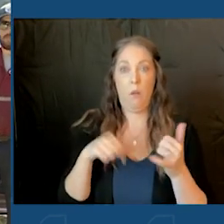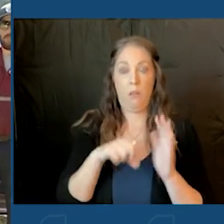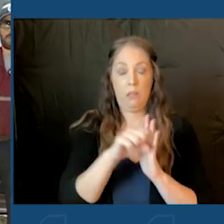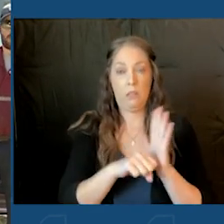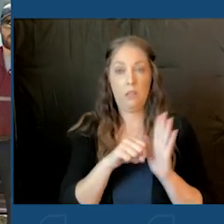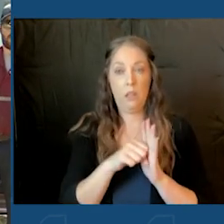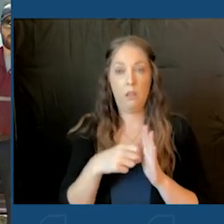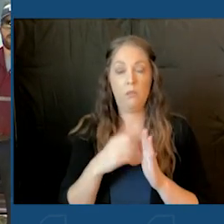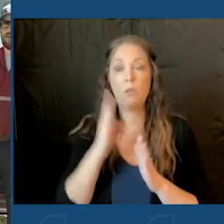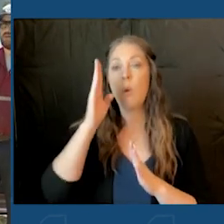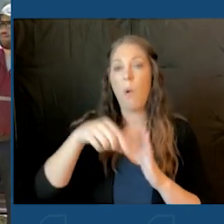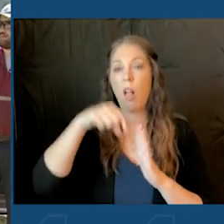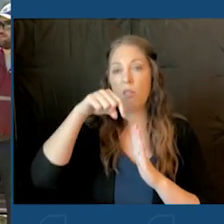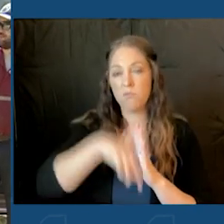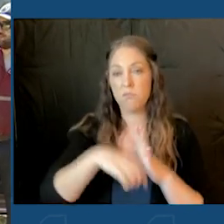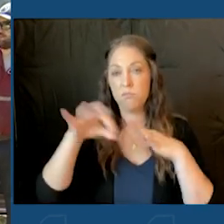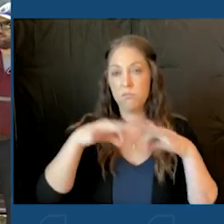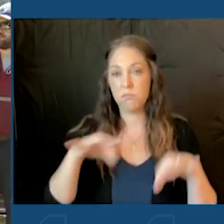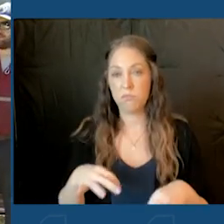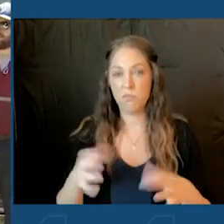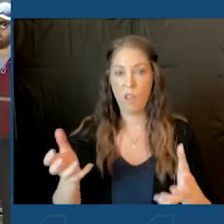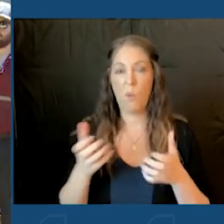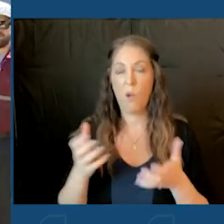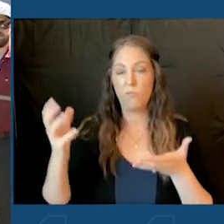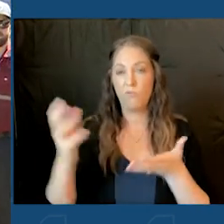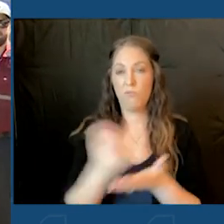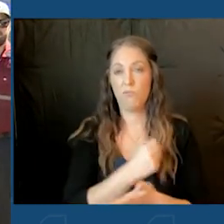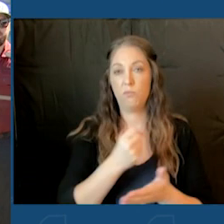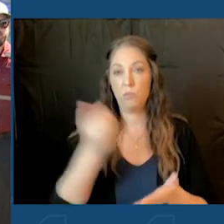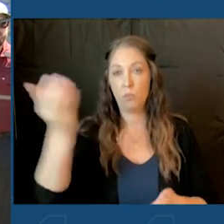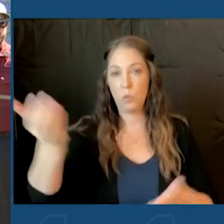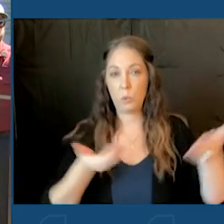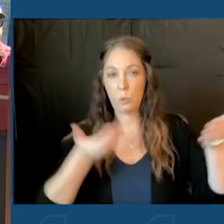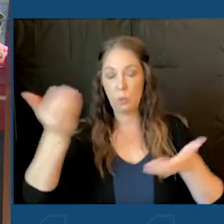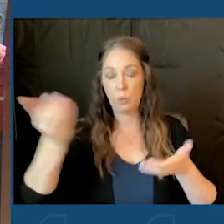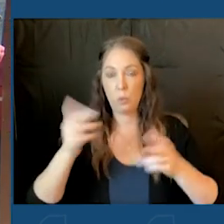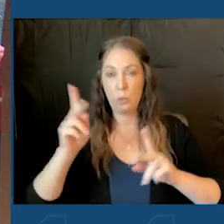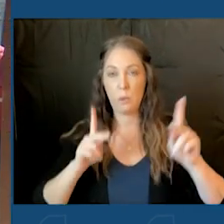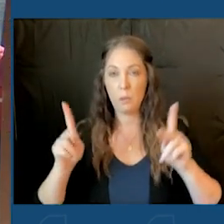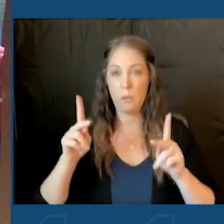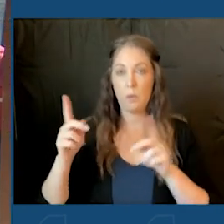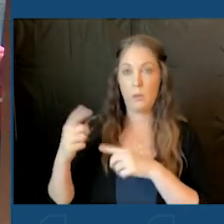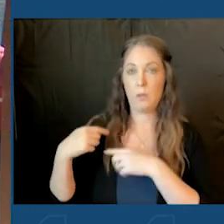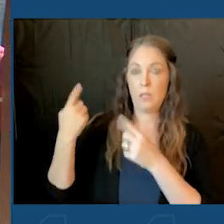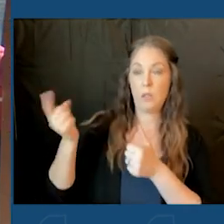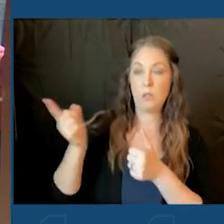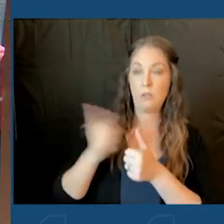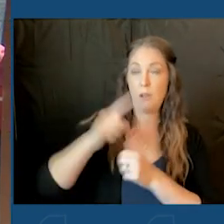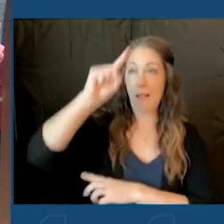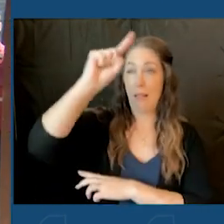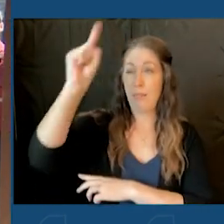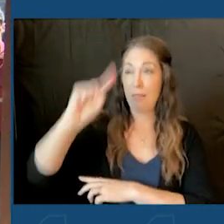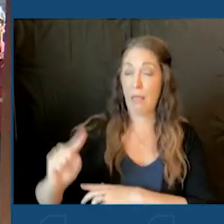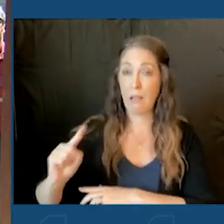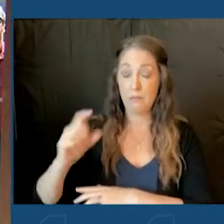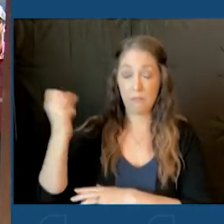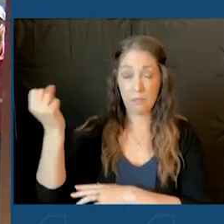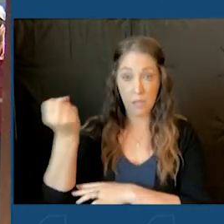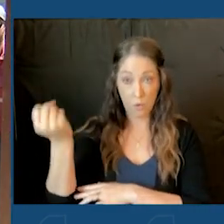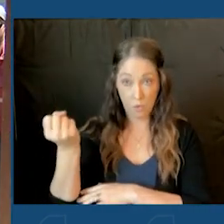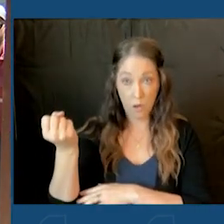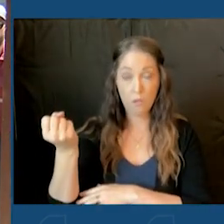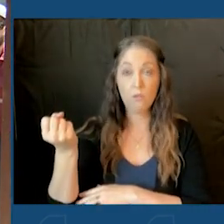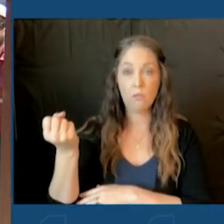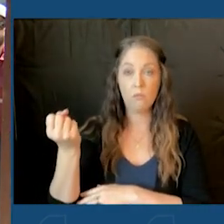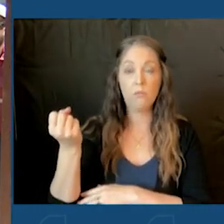more detail when I have a chance to introduce the people who have been on the ground since the first lightning strike on Saturday, and you'll hear much